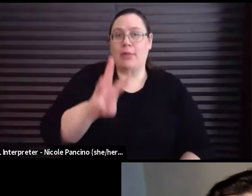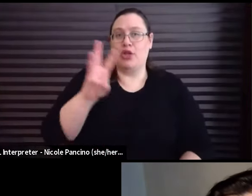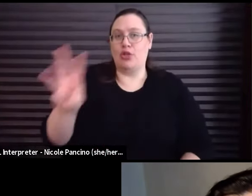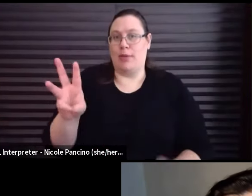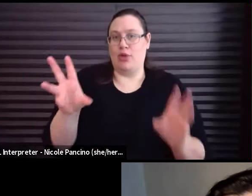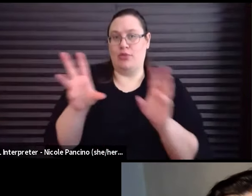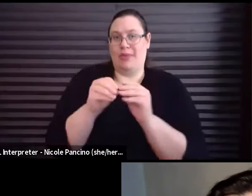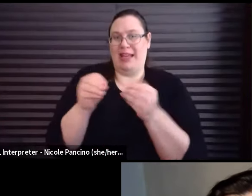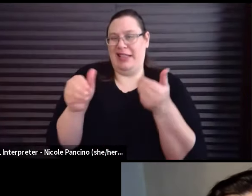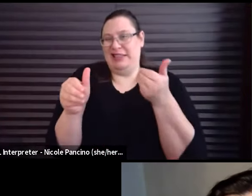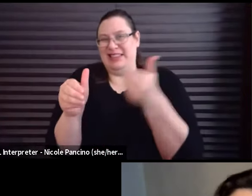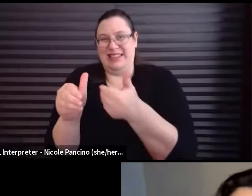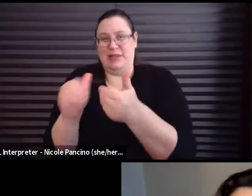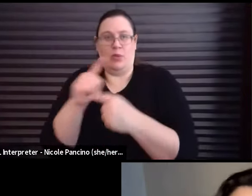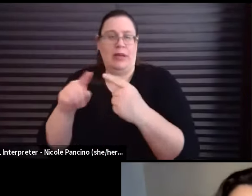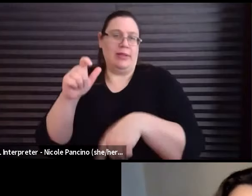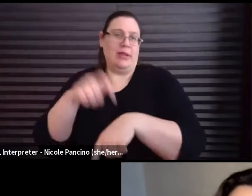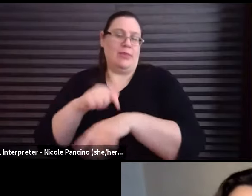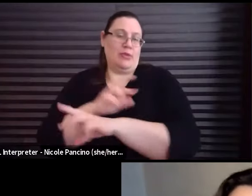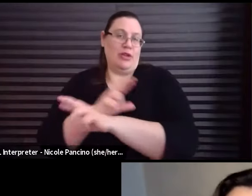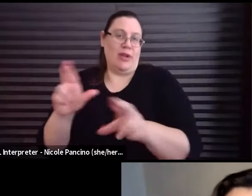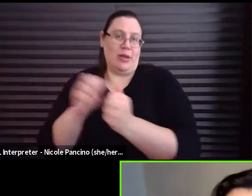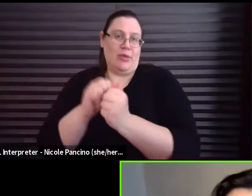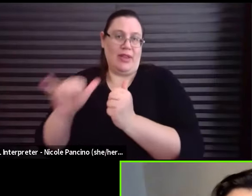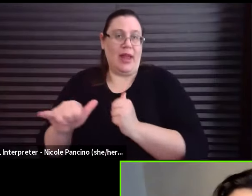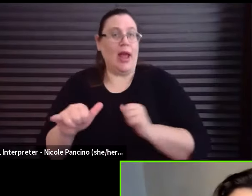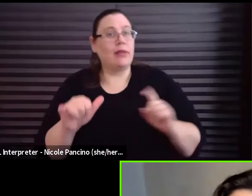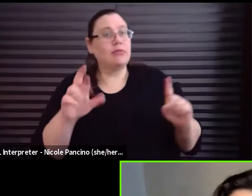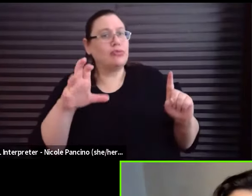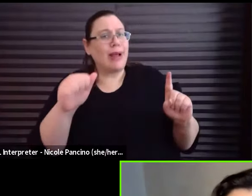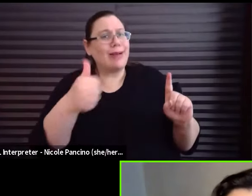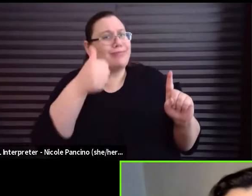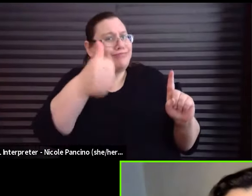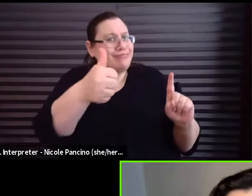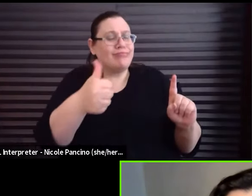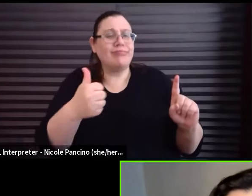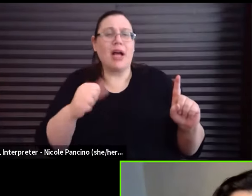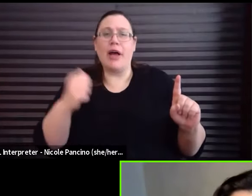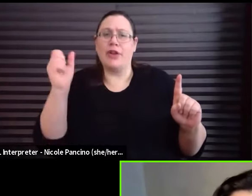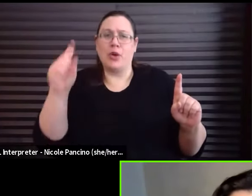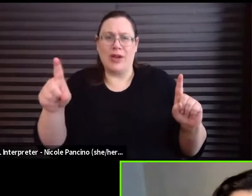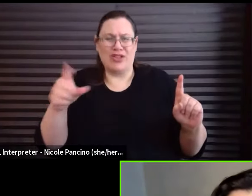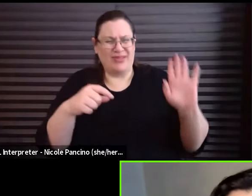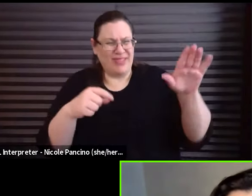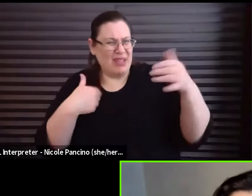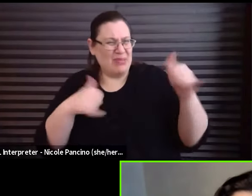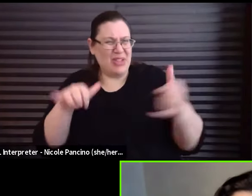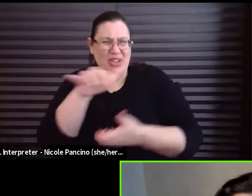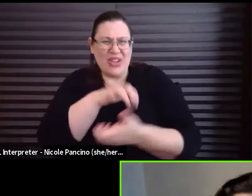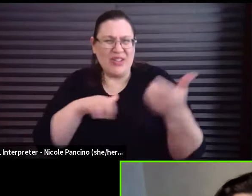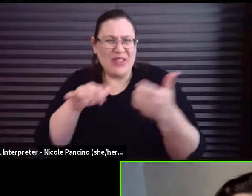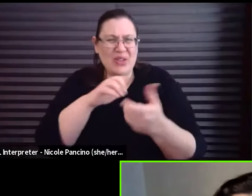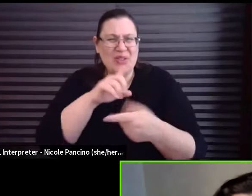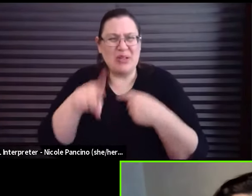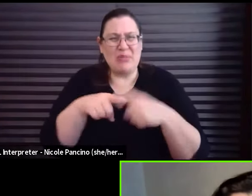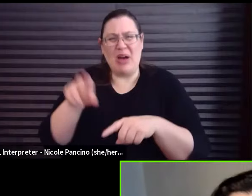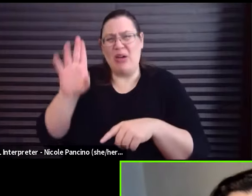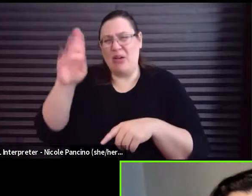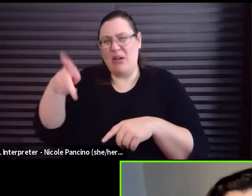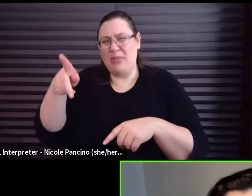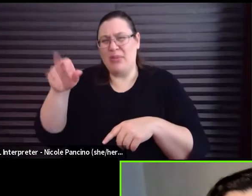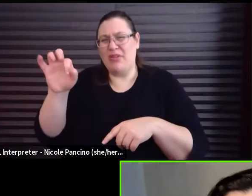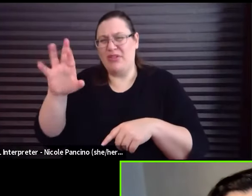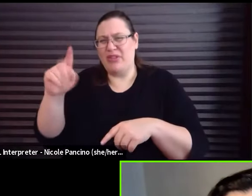get that ready. Great. We have a question. I'm still confused about the various upfront plans. Is there a